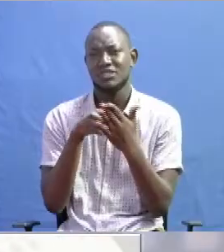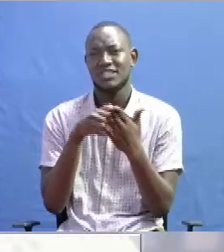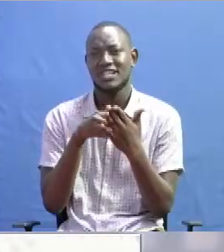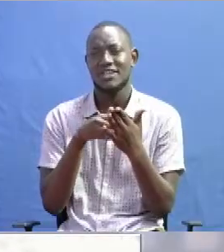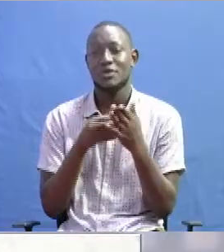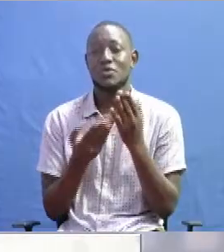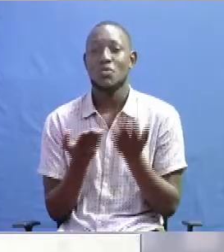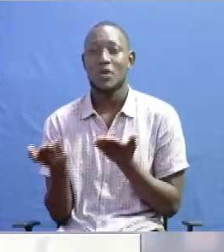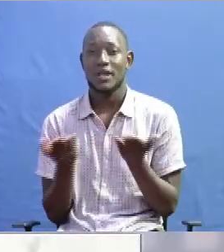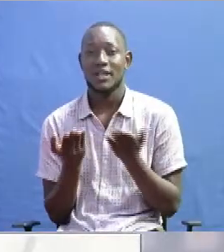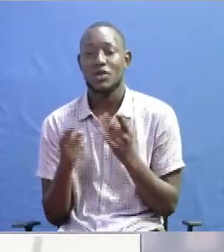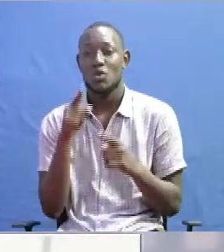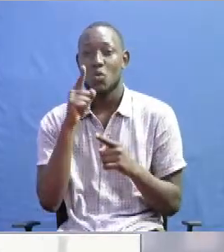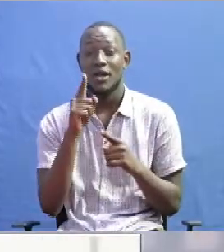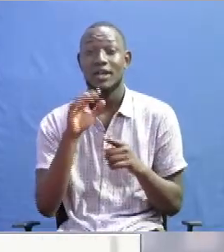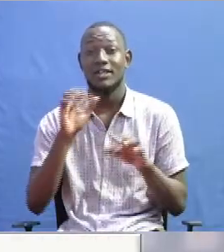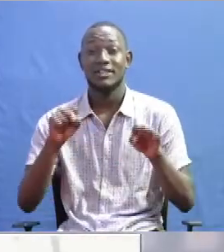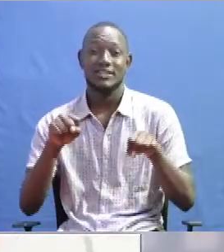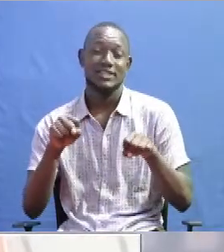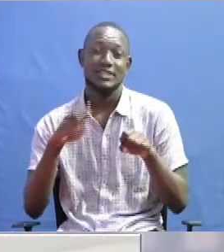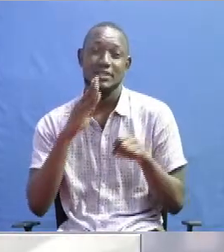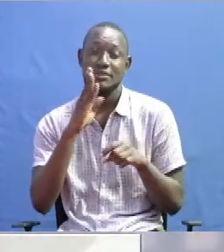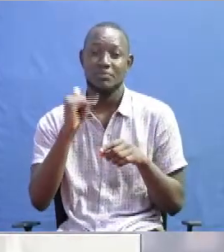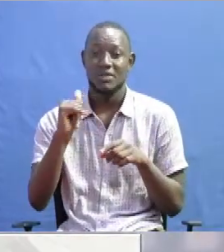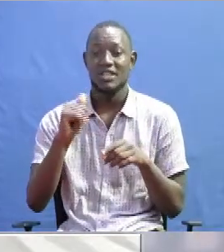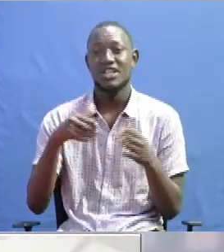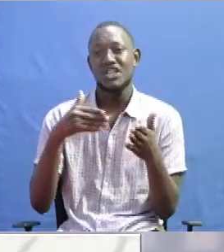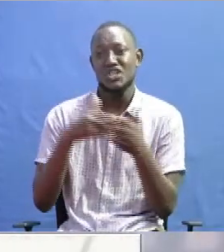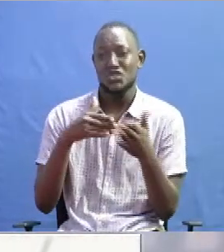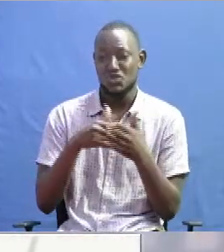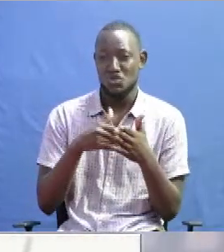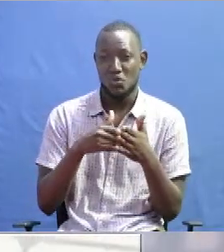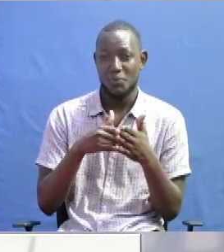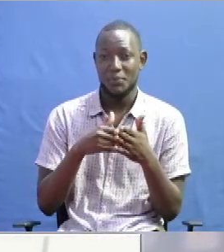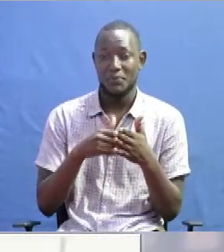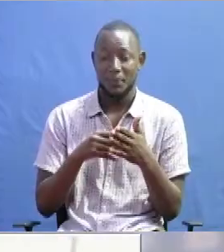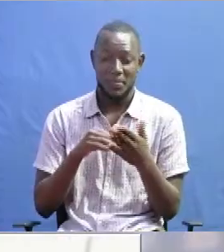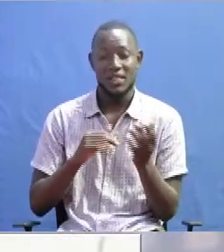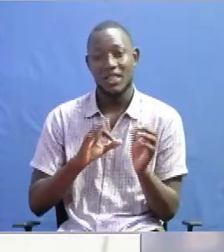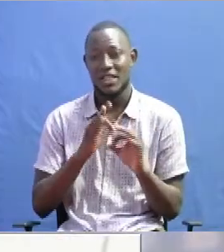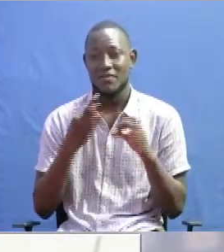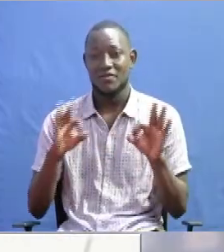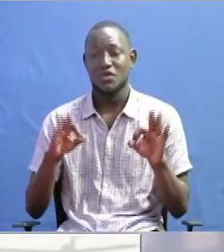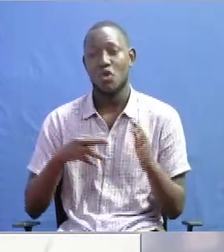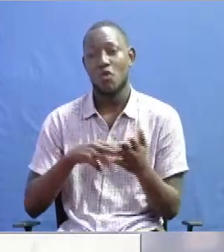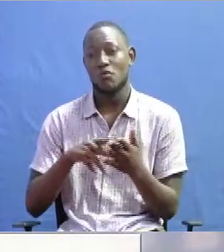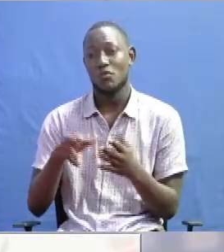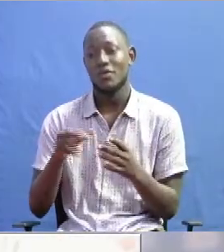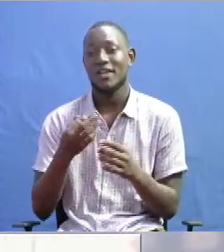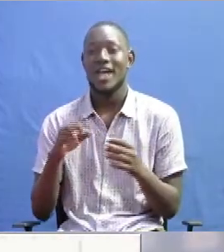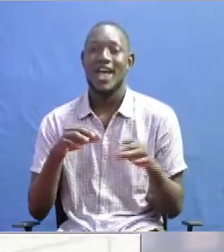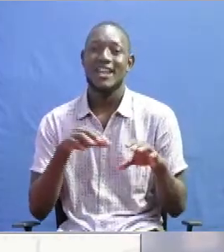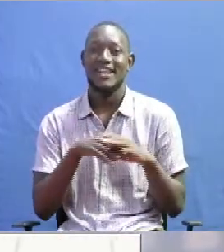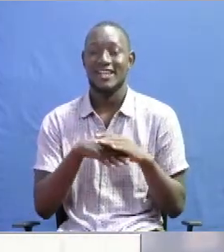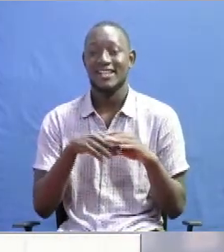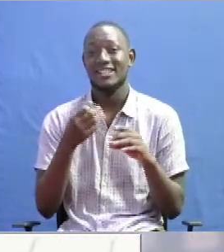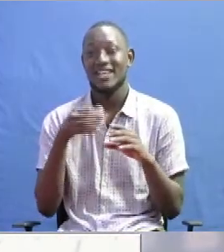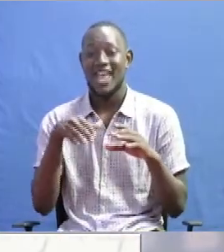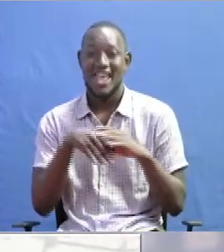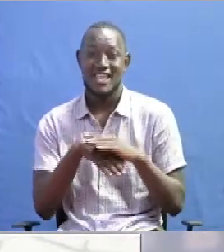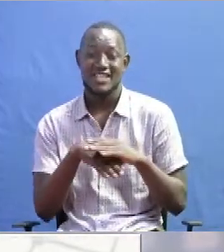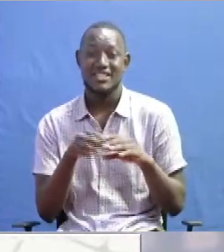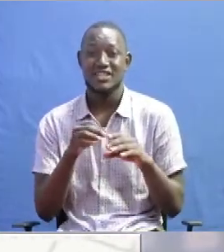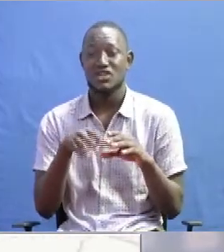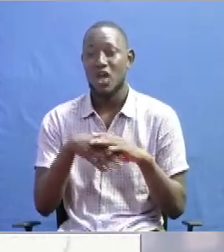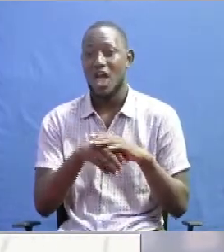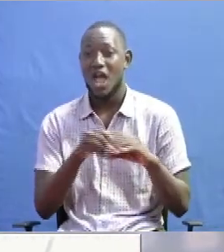under what one might be denied the free movement and entry from one country to another among